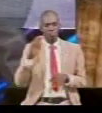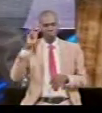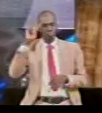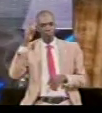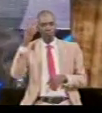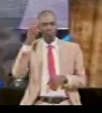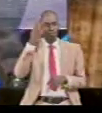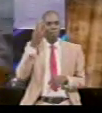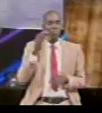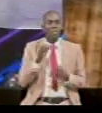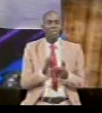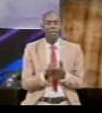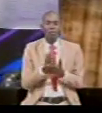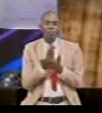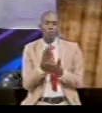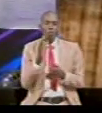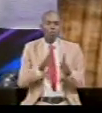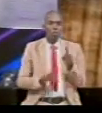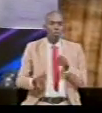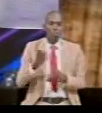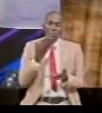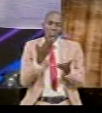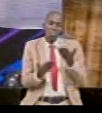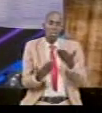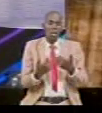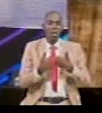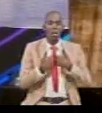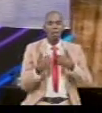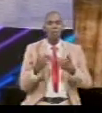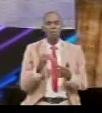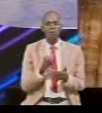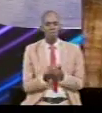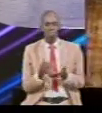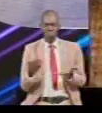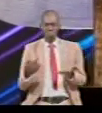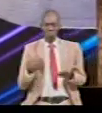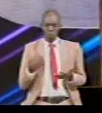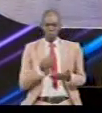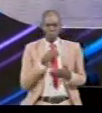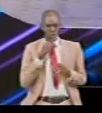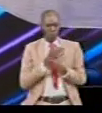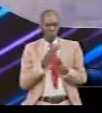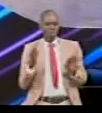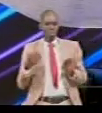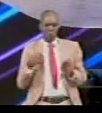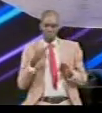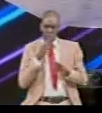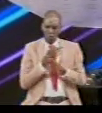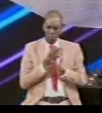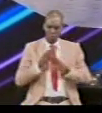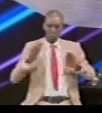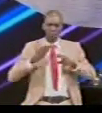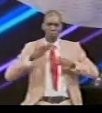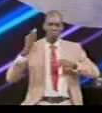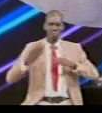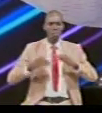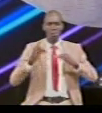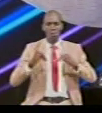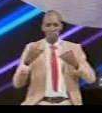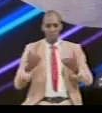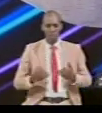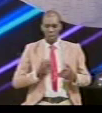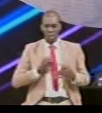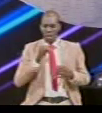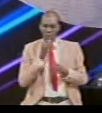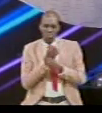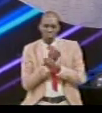misunderstanding that some people may have, that, you know, we are free, and yet we are free, that means that now I'm saved,